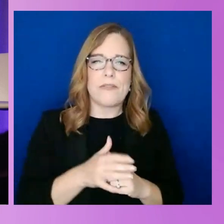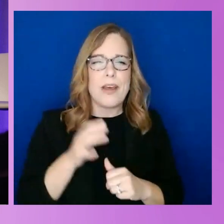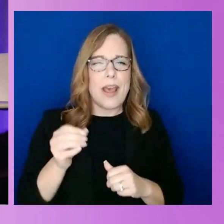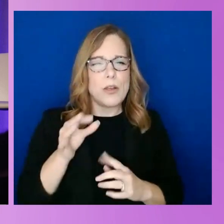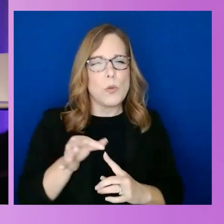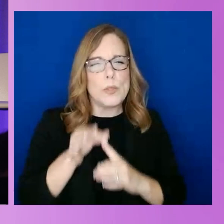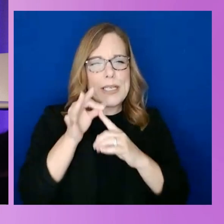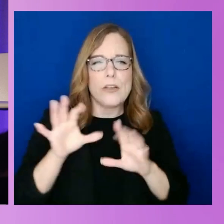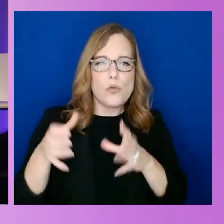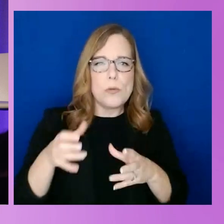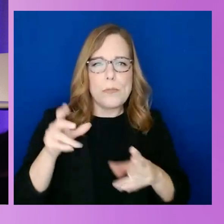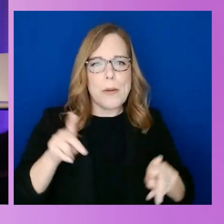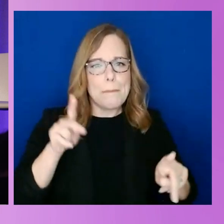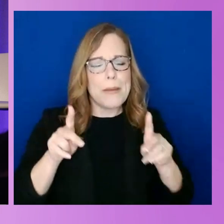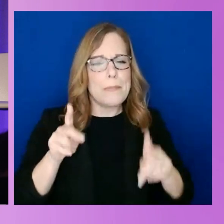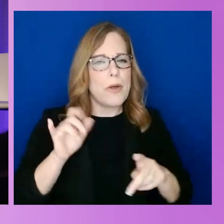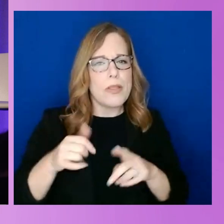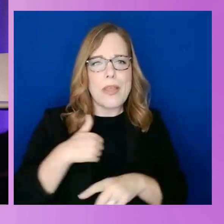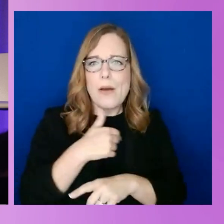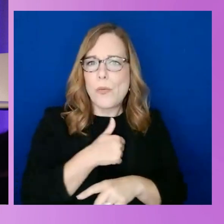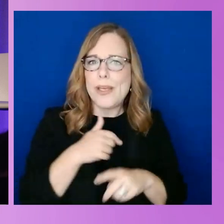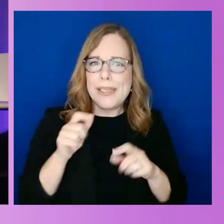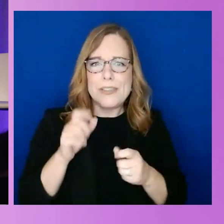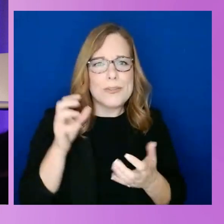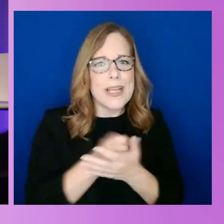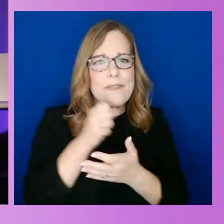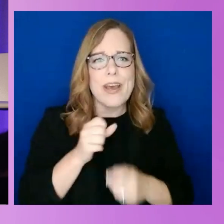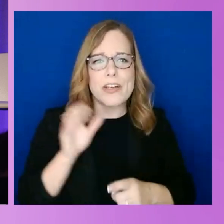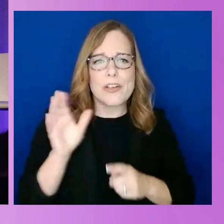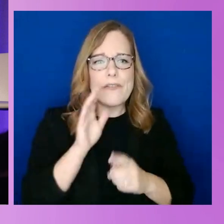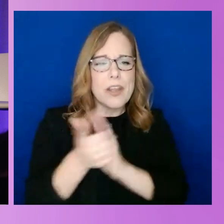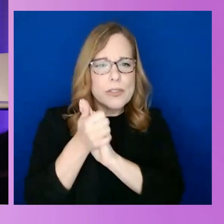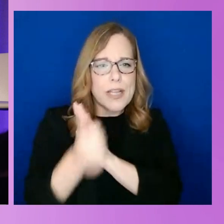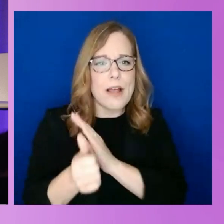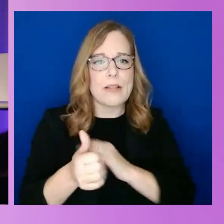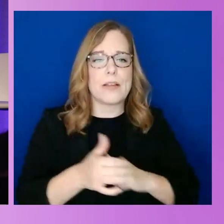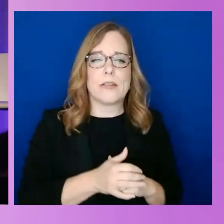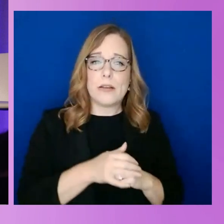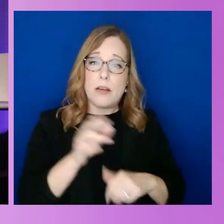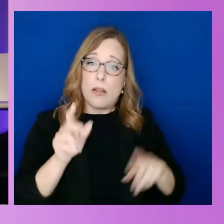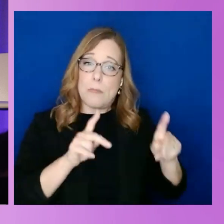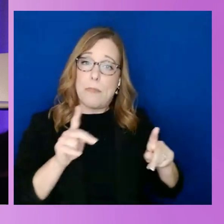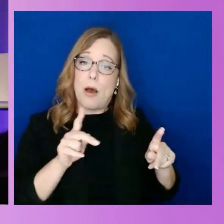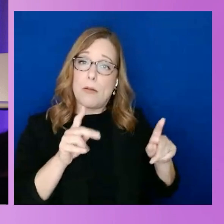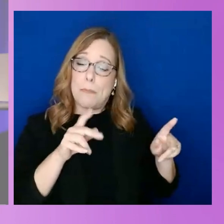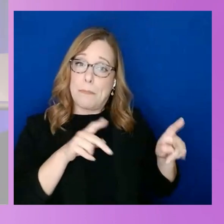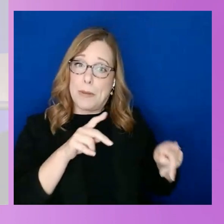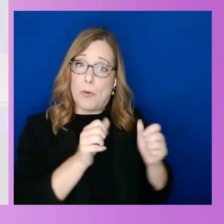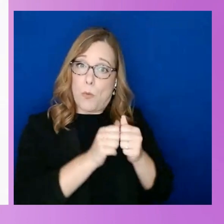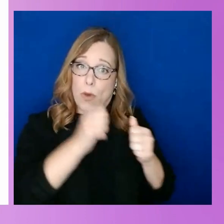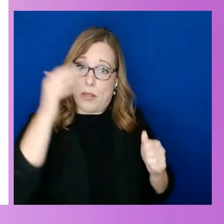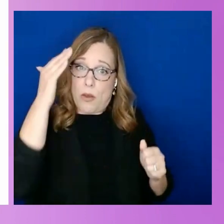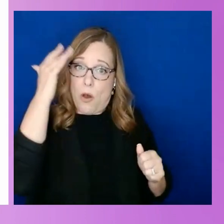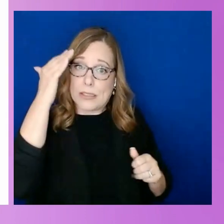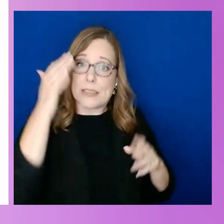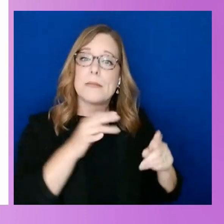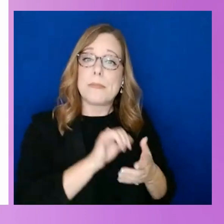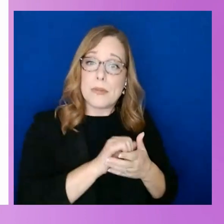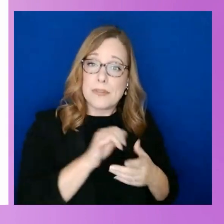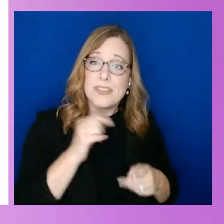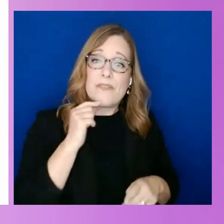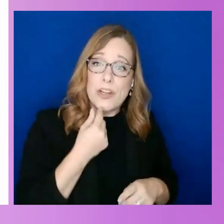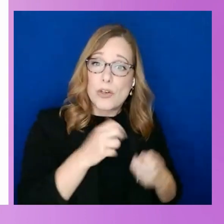more severe disorders, it is estimated that up to 80% are unemployed or underemployed. Now,